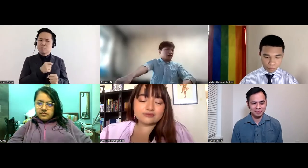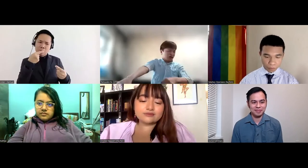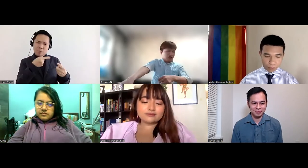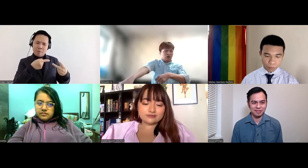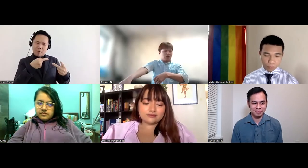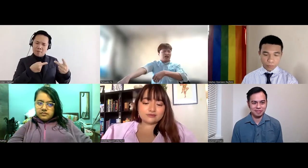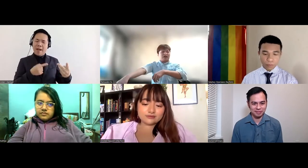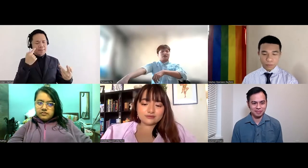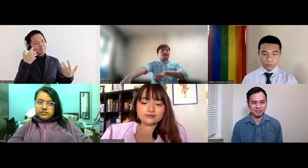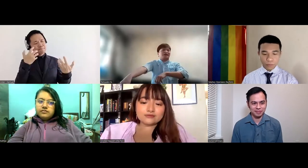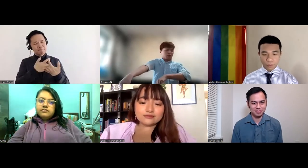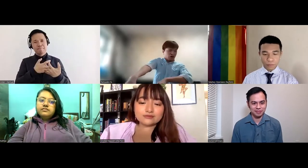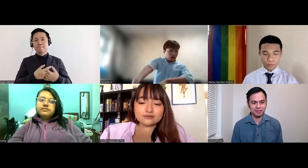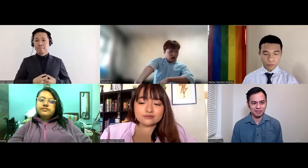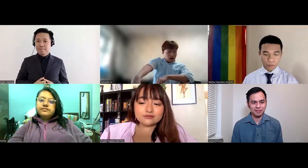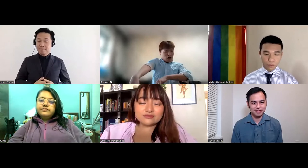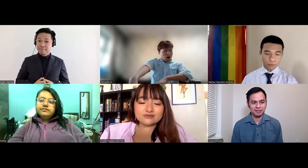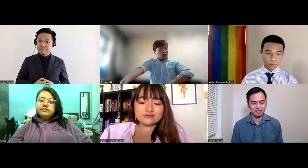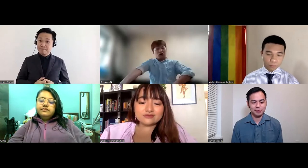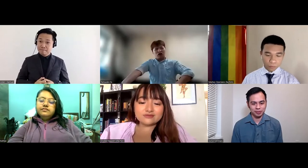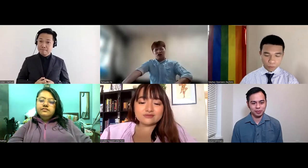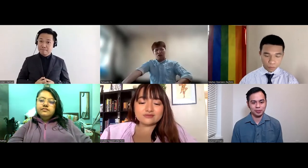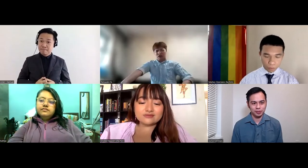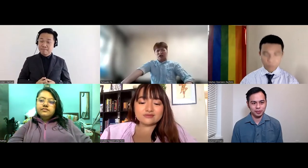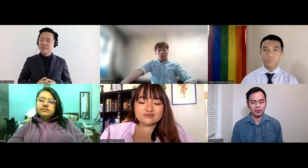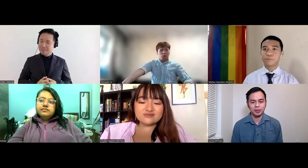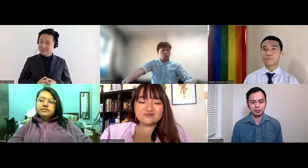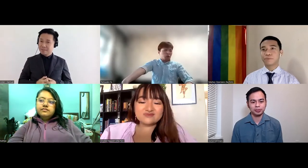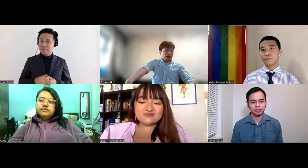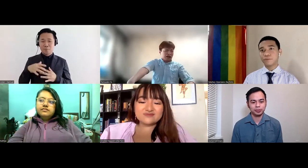overcome, but it will be less